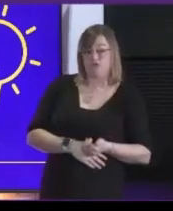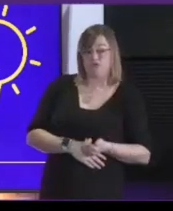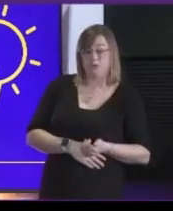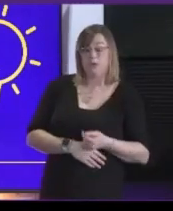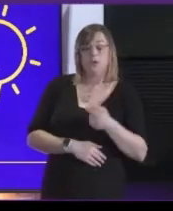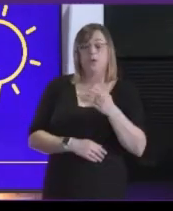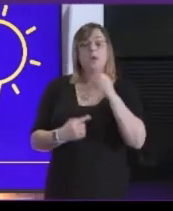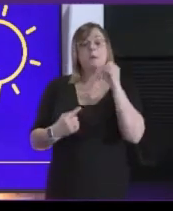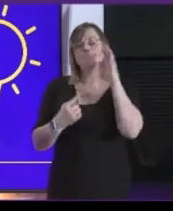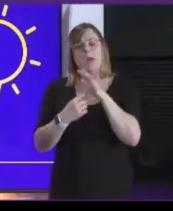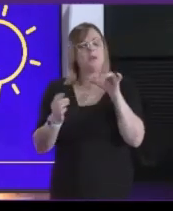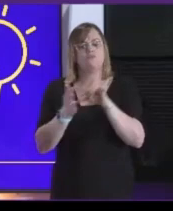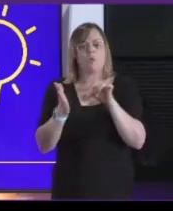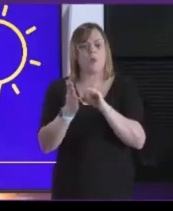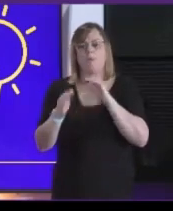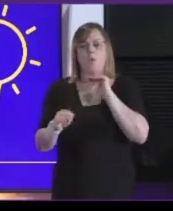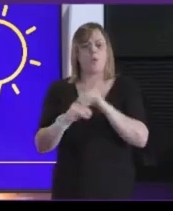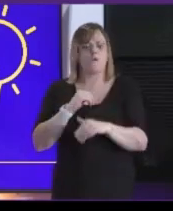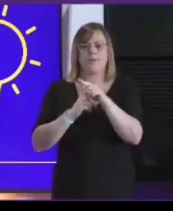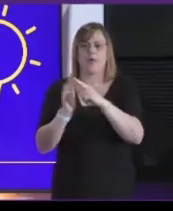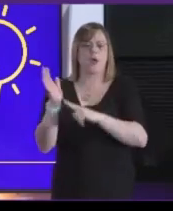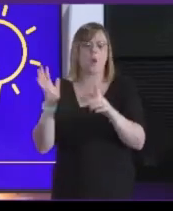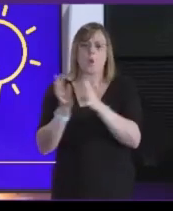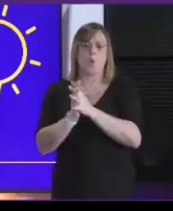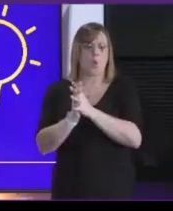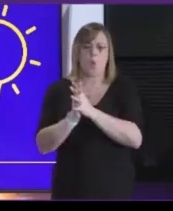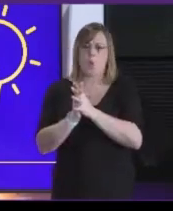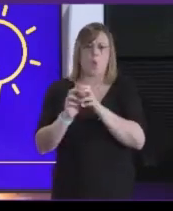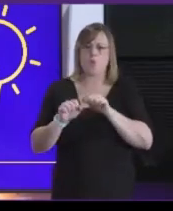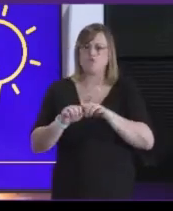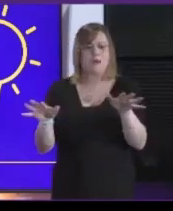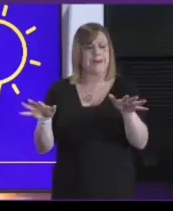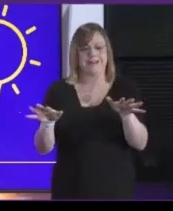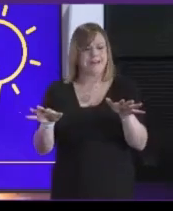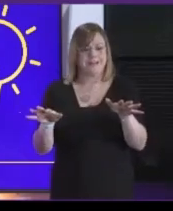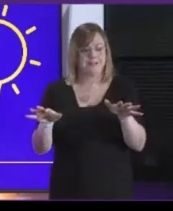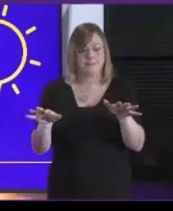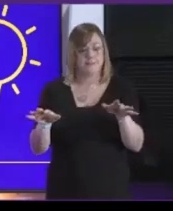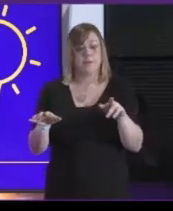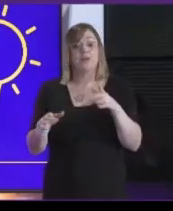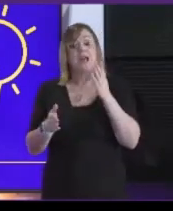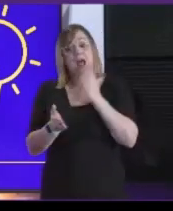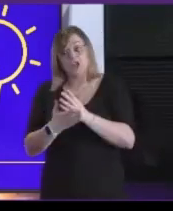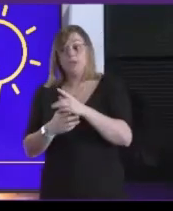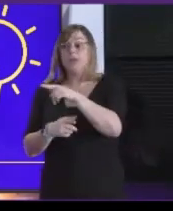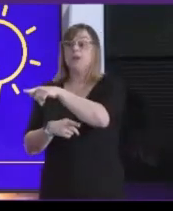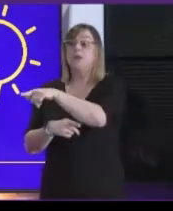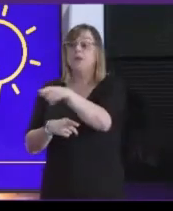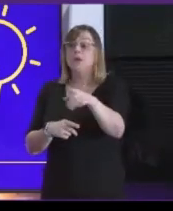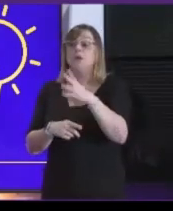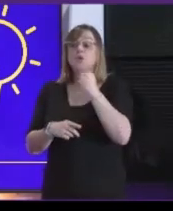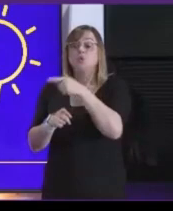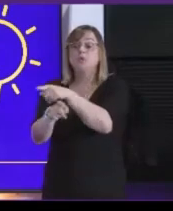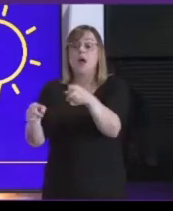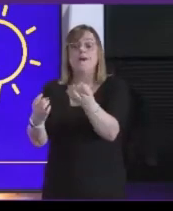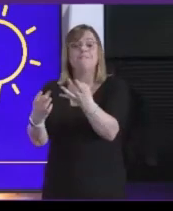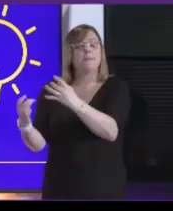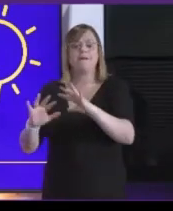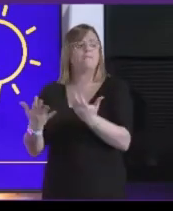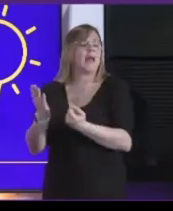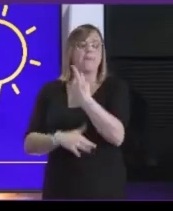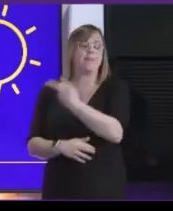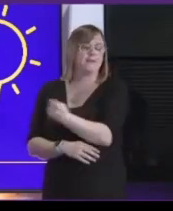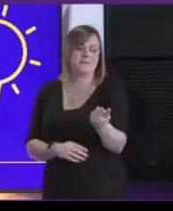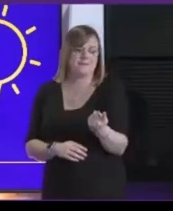main problem with getting that legislation up and running. It's actually that the user feedback is not happening. So that is one of